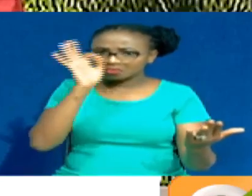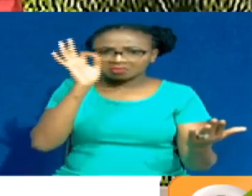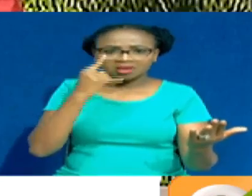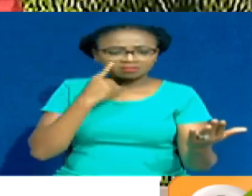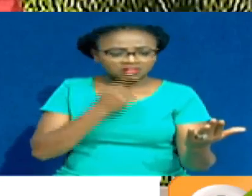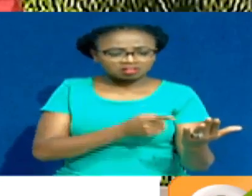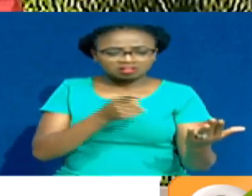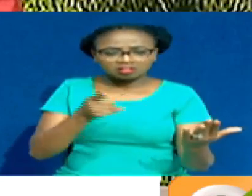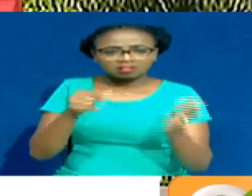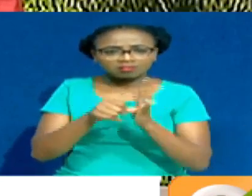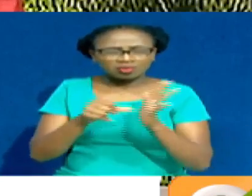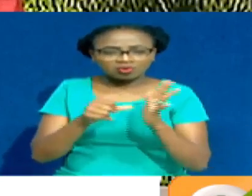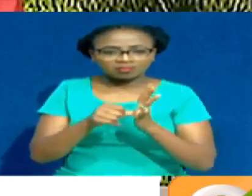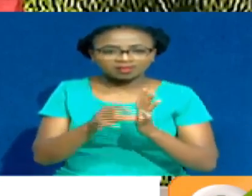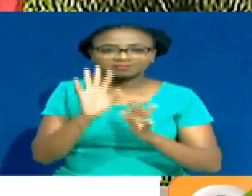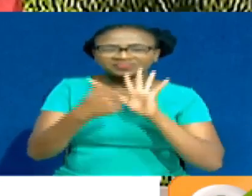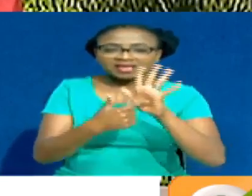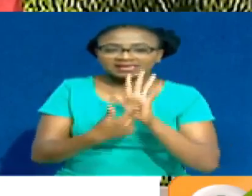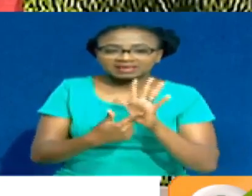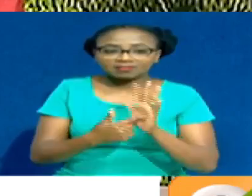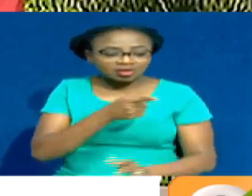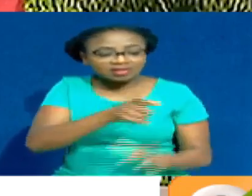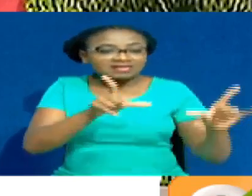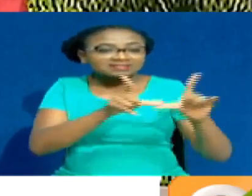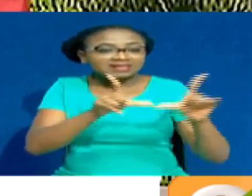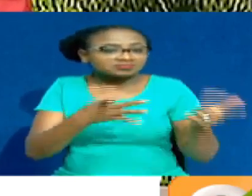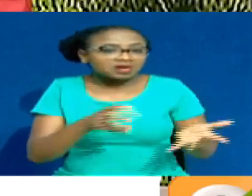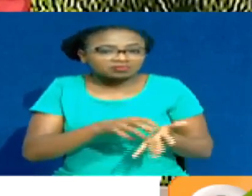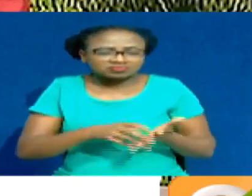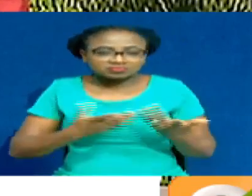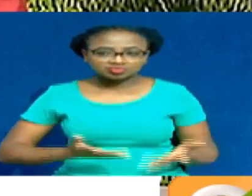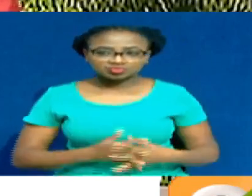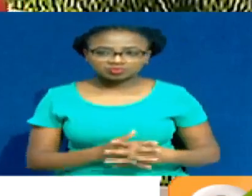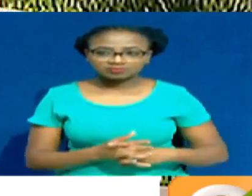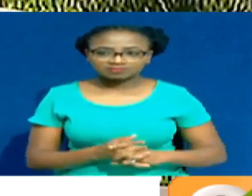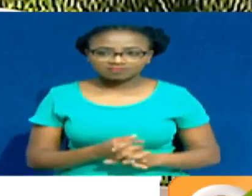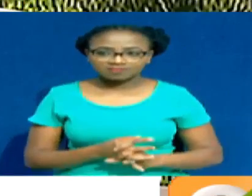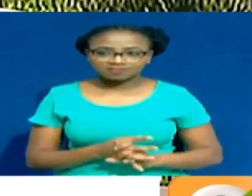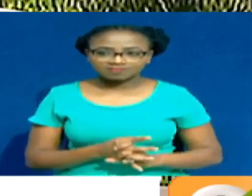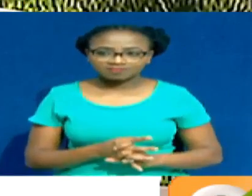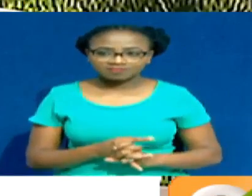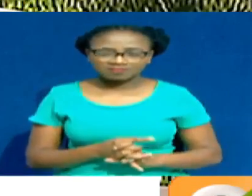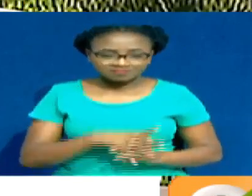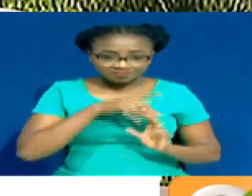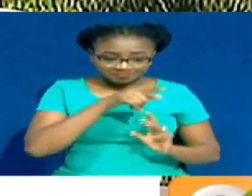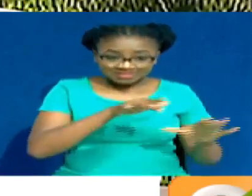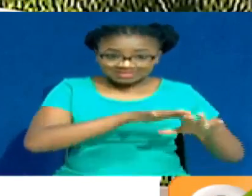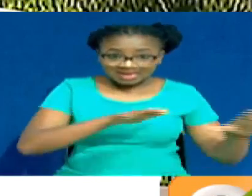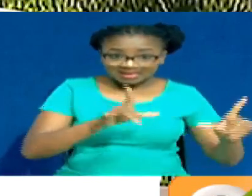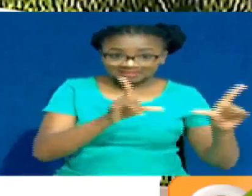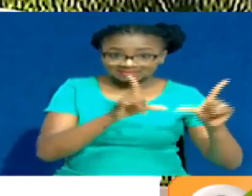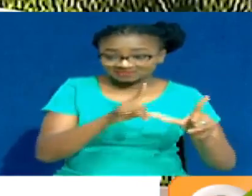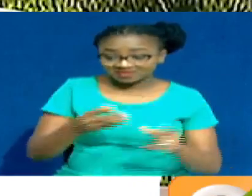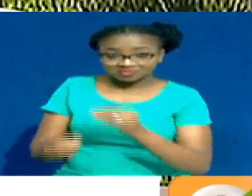problems that we are facing in our sector. What's the status of the titles, those titles in particular, for example? The reason why they will not be on the platform is because we